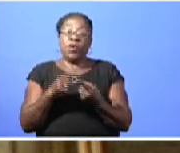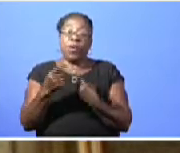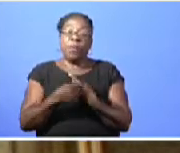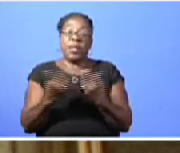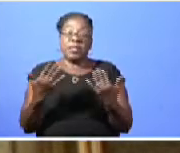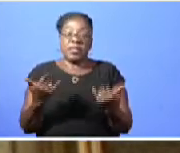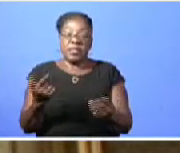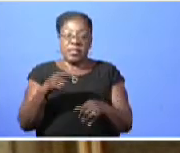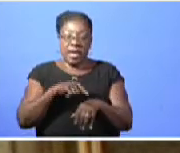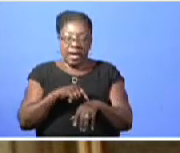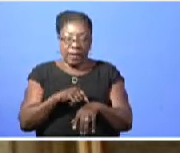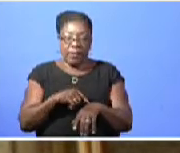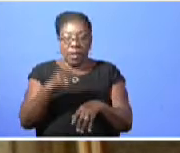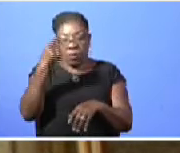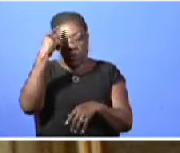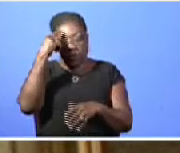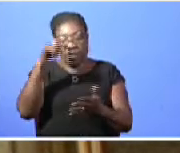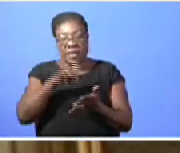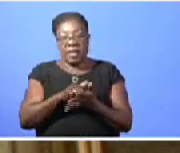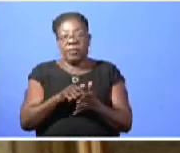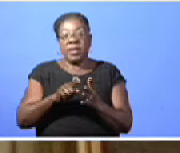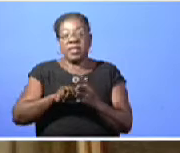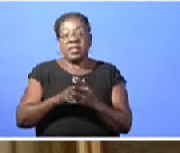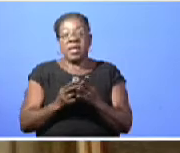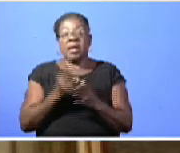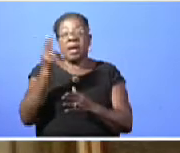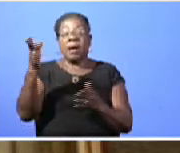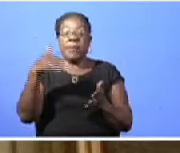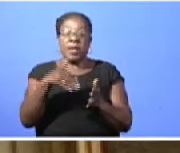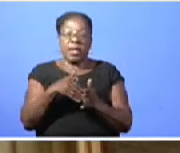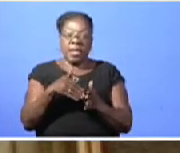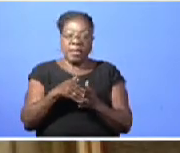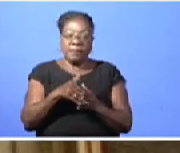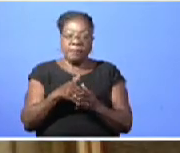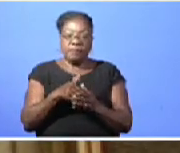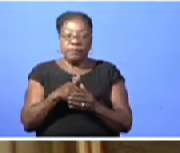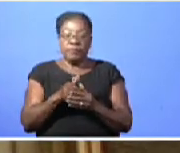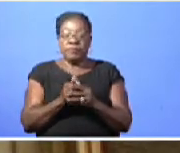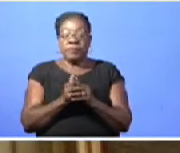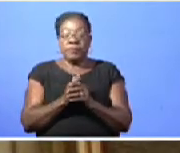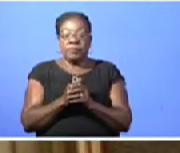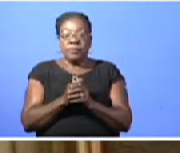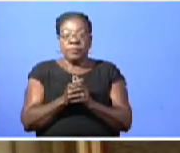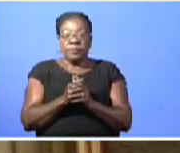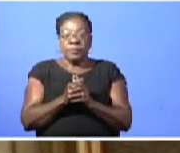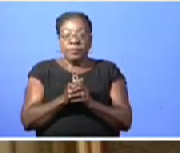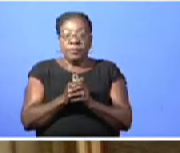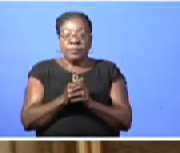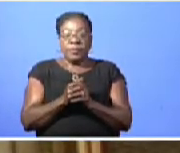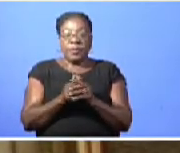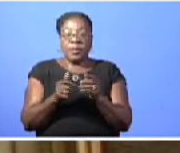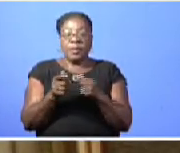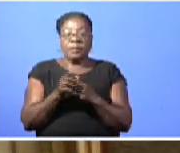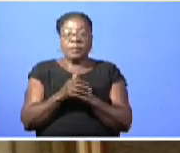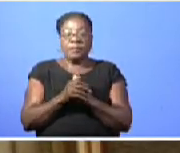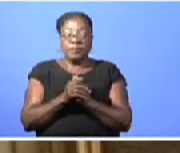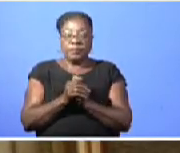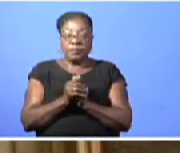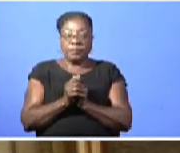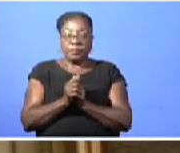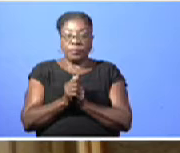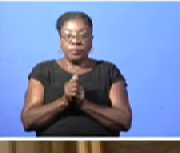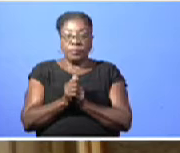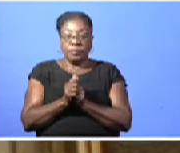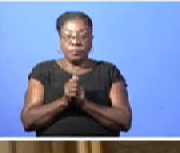that would fill in the gap. Because during the COVID period, I was working on several other projects that should come into being in the next